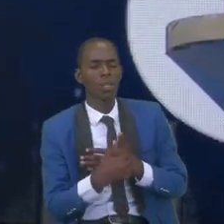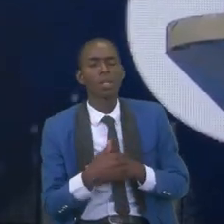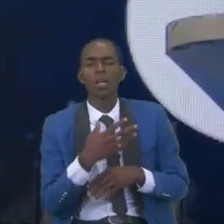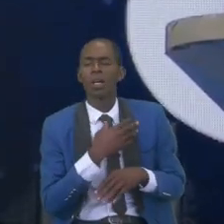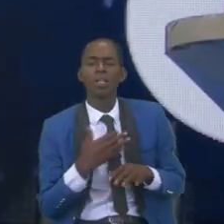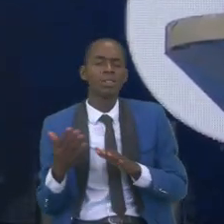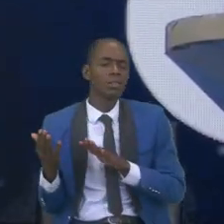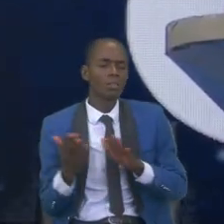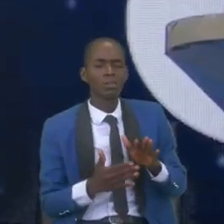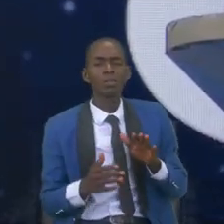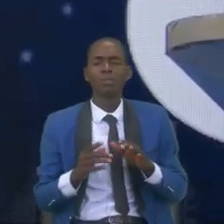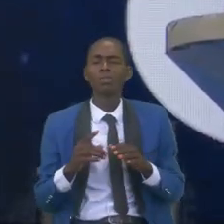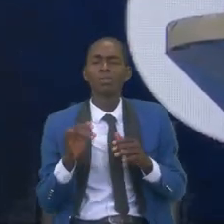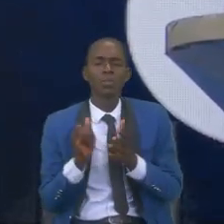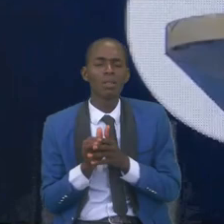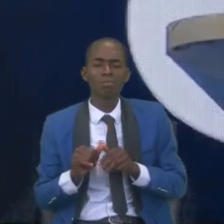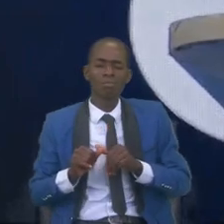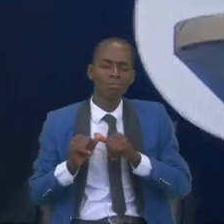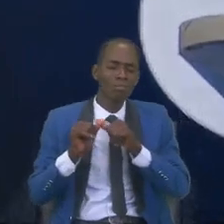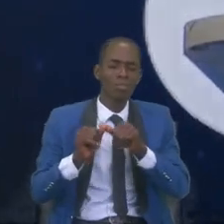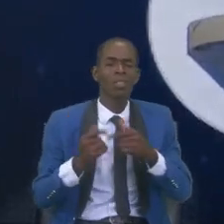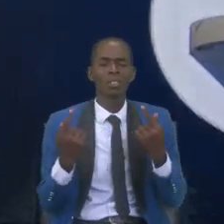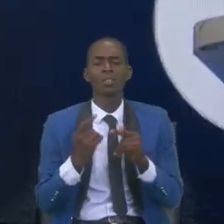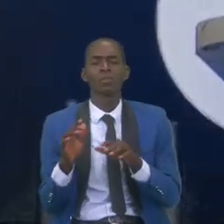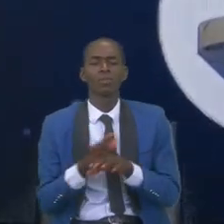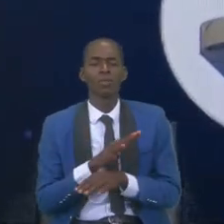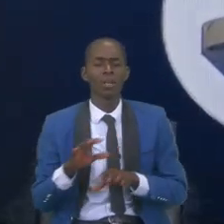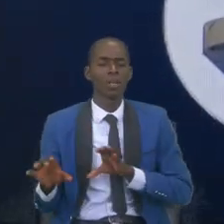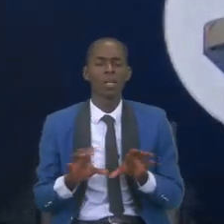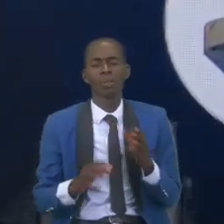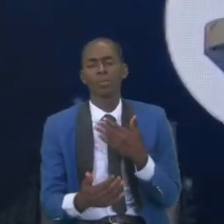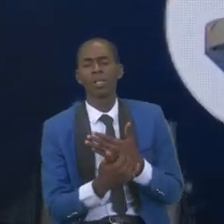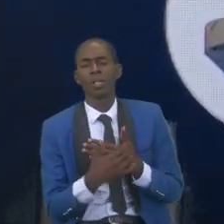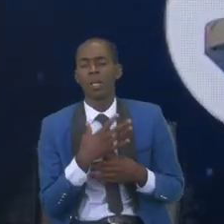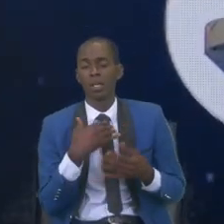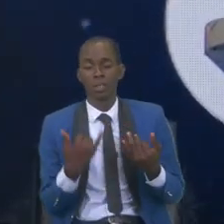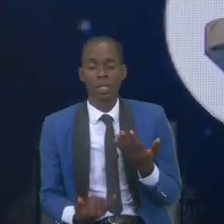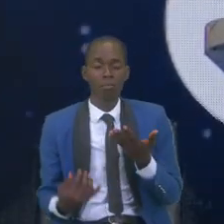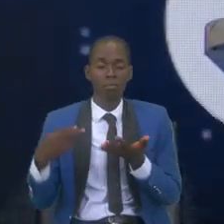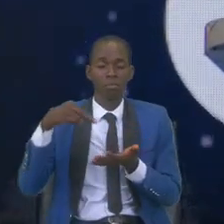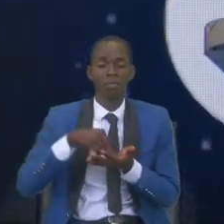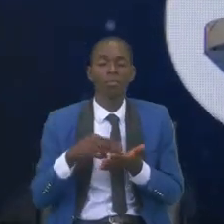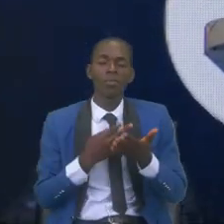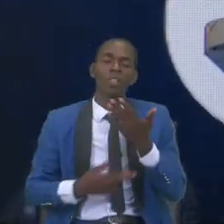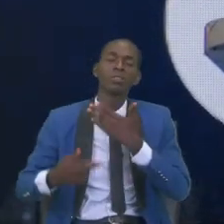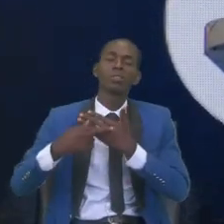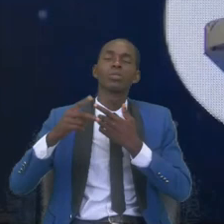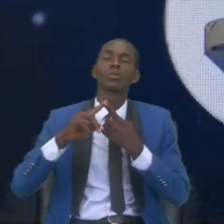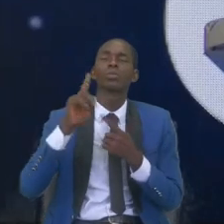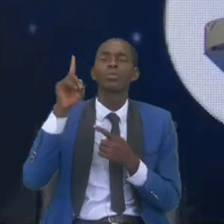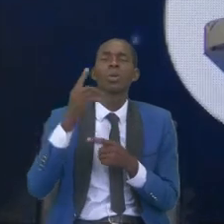habitual sinfulness behind and rise up, return unto you and